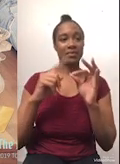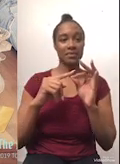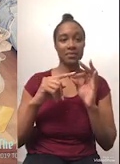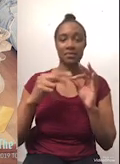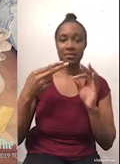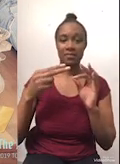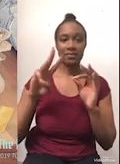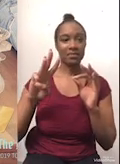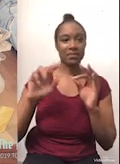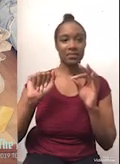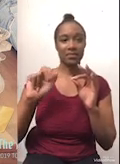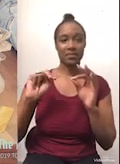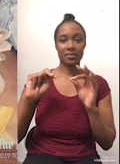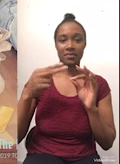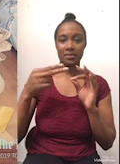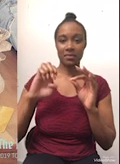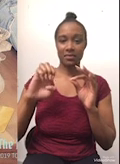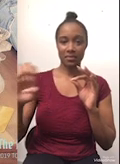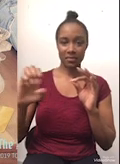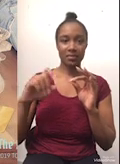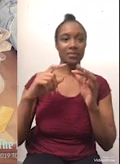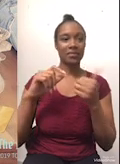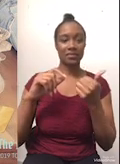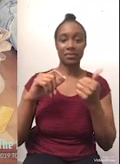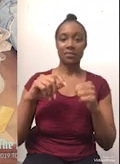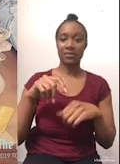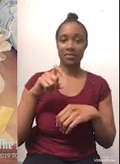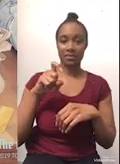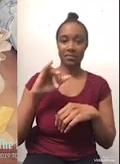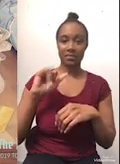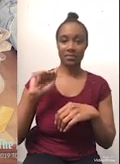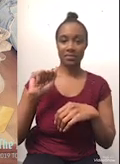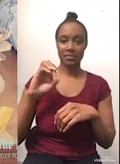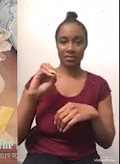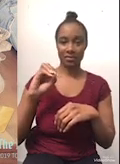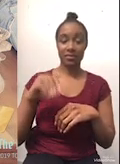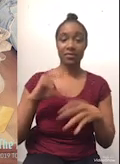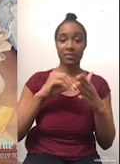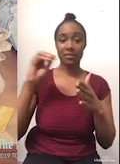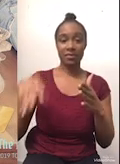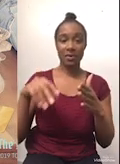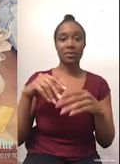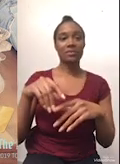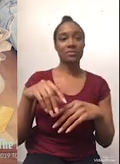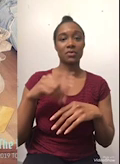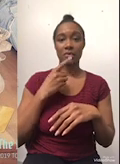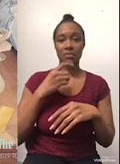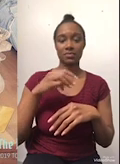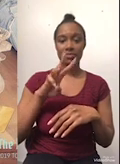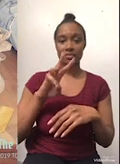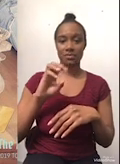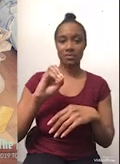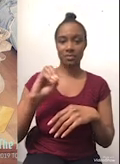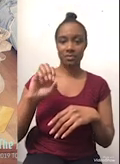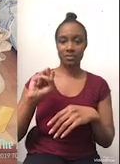debut by releasing a mini-album titled Top Secret. Their latest single released this month